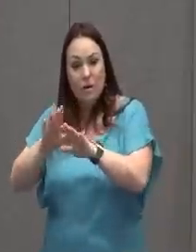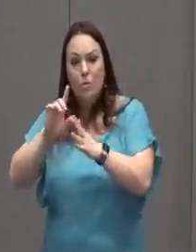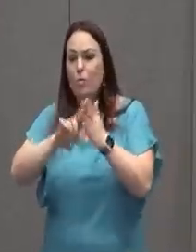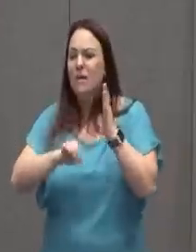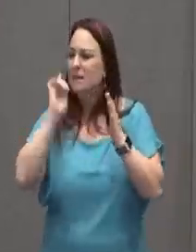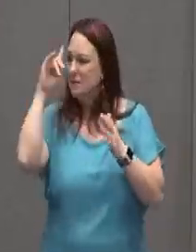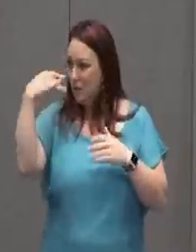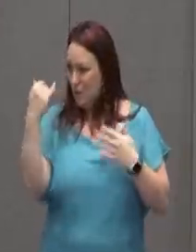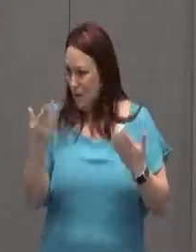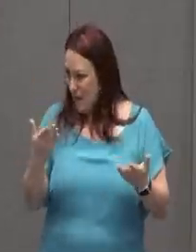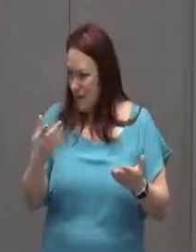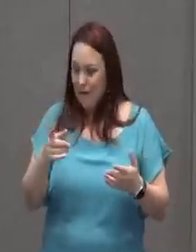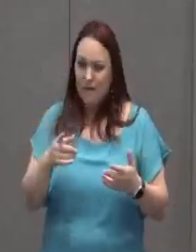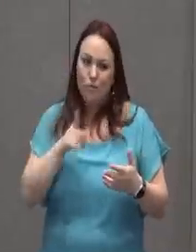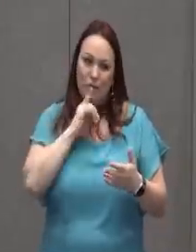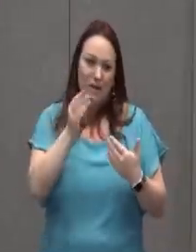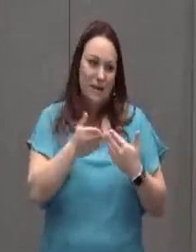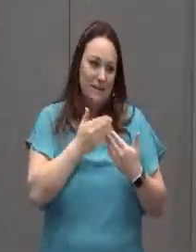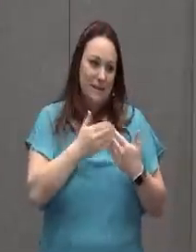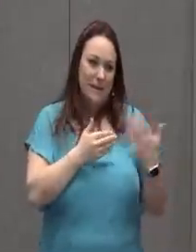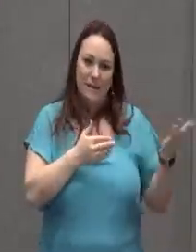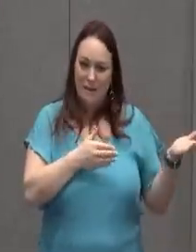there? This is really easy.